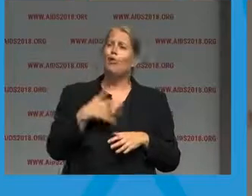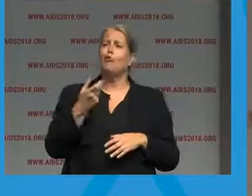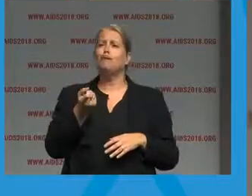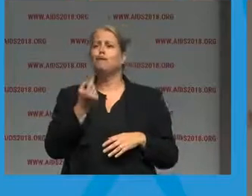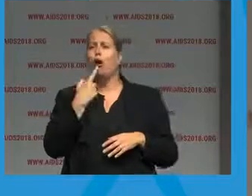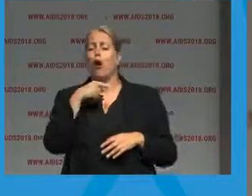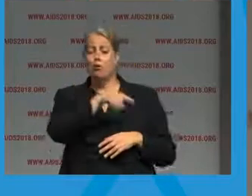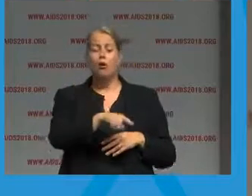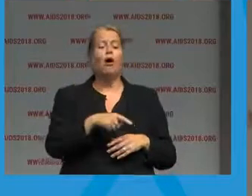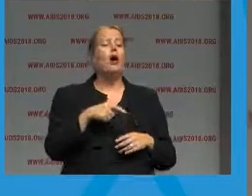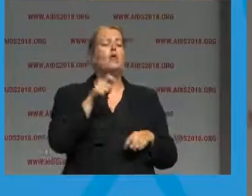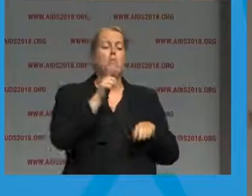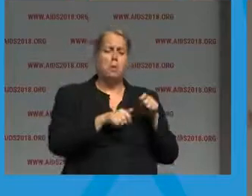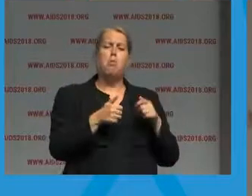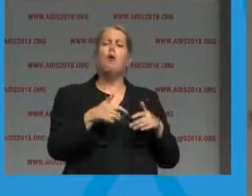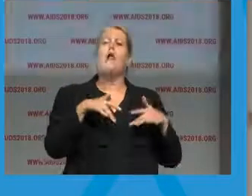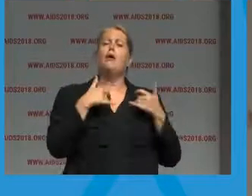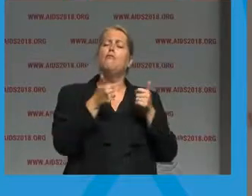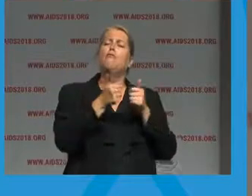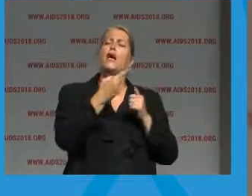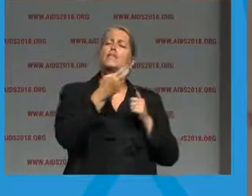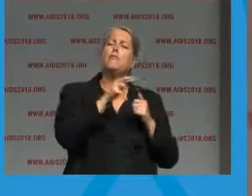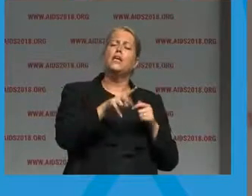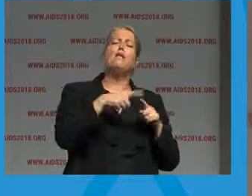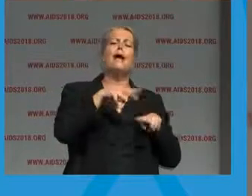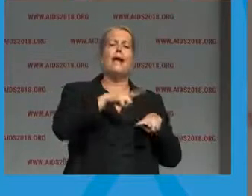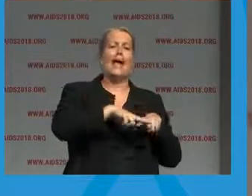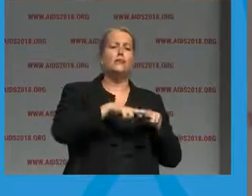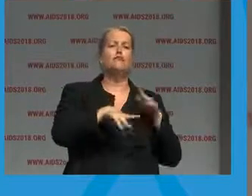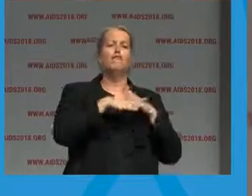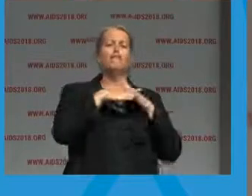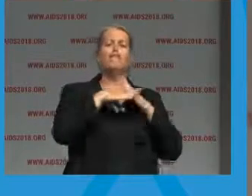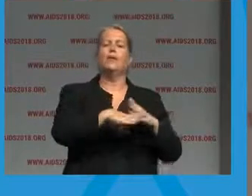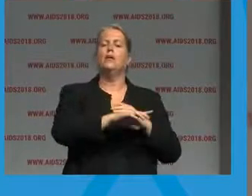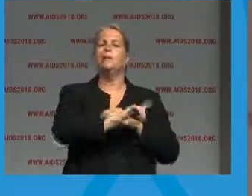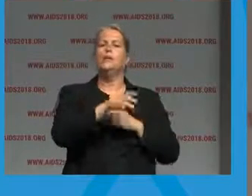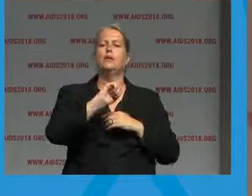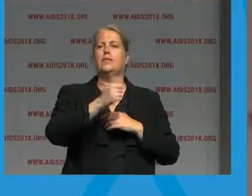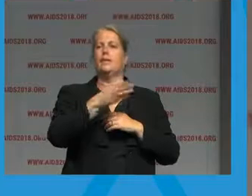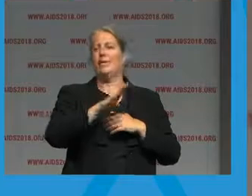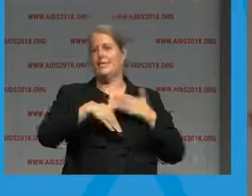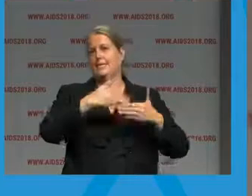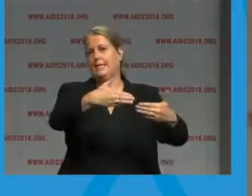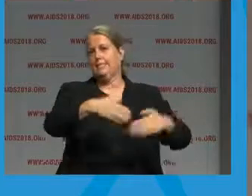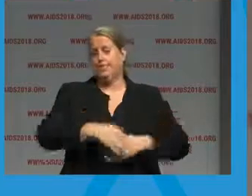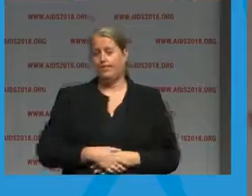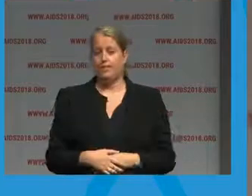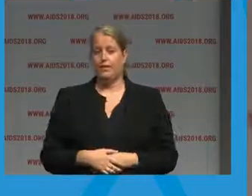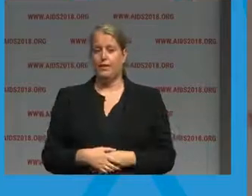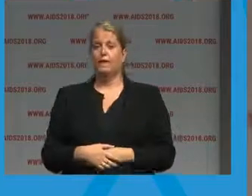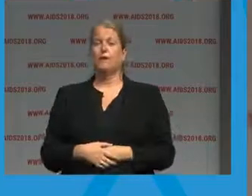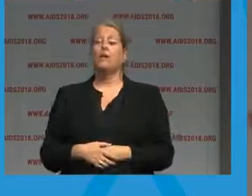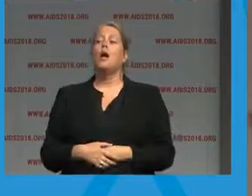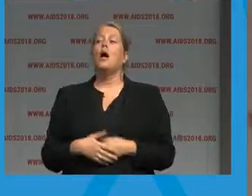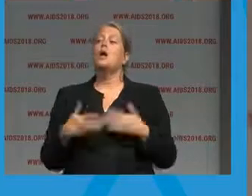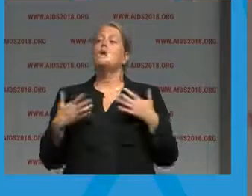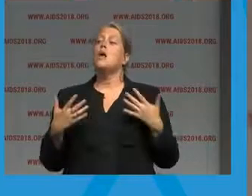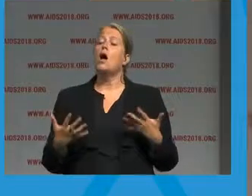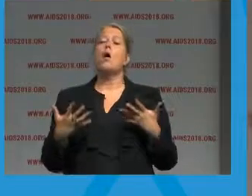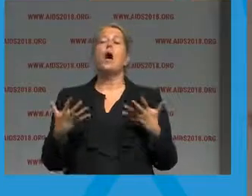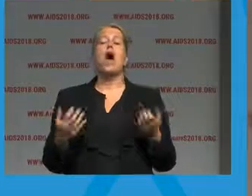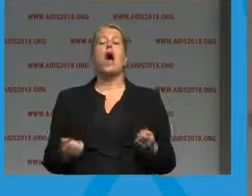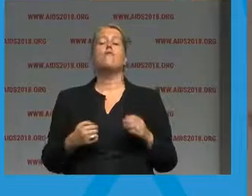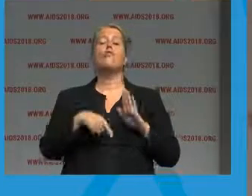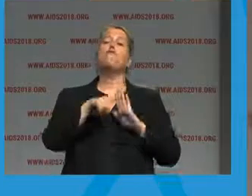help people living with HIV and AIDS not to develop a TB disease. And now there are short regimens